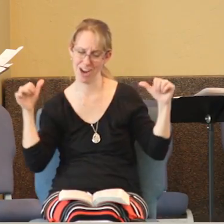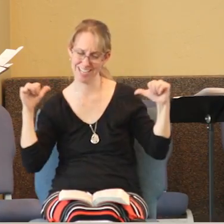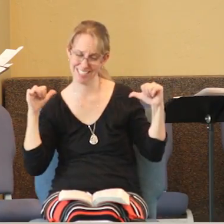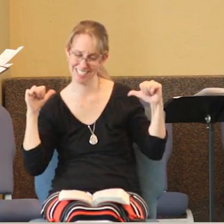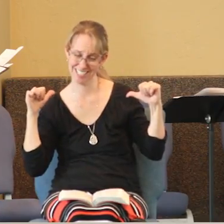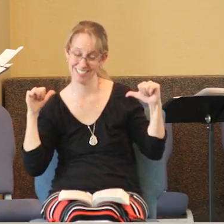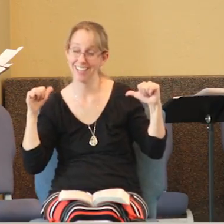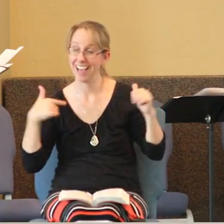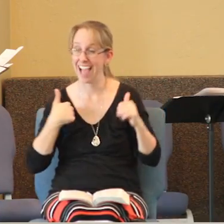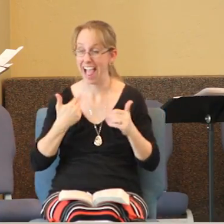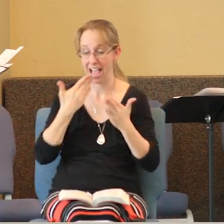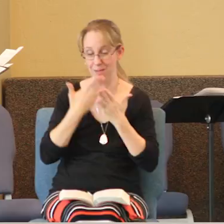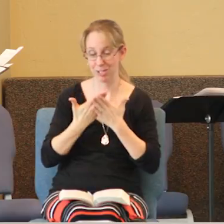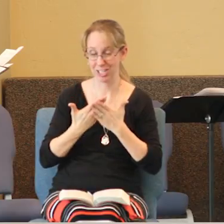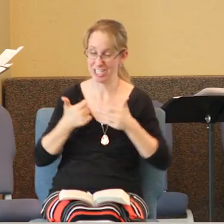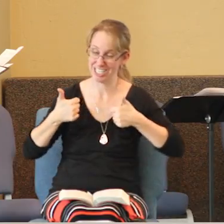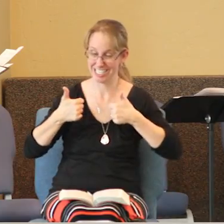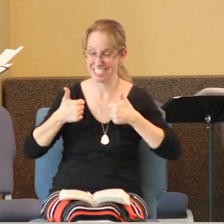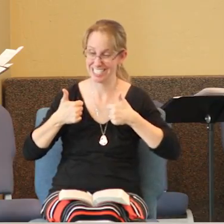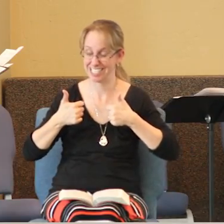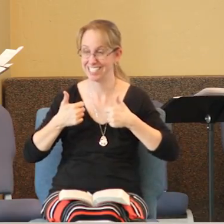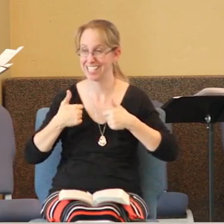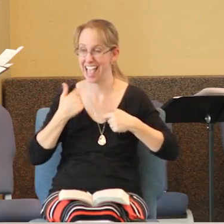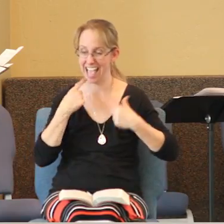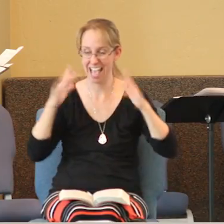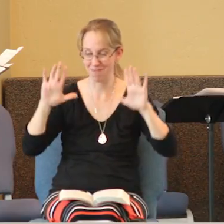good. And aren't I awesome?